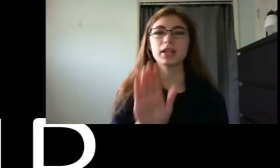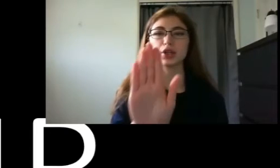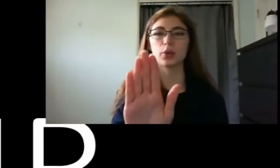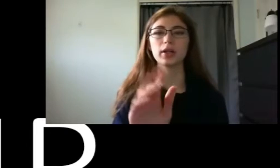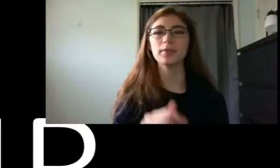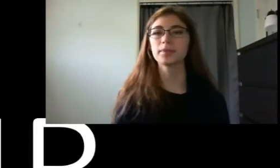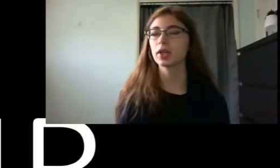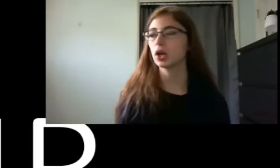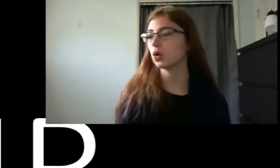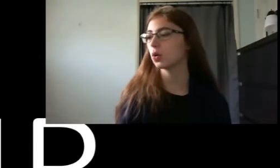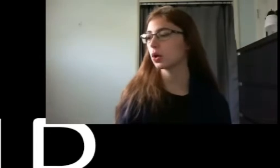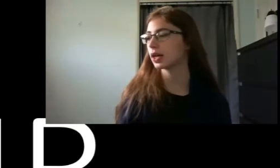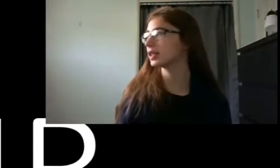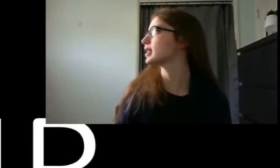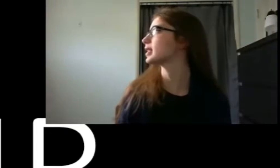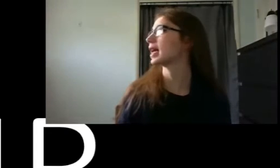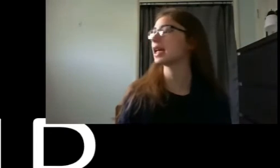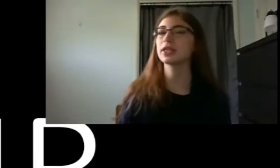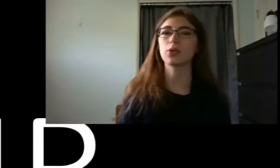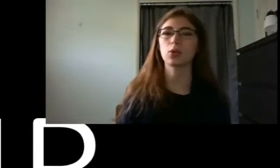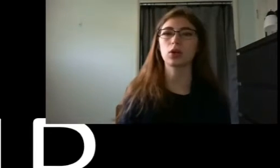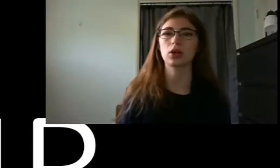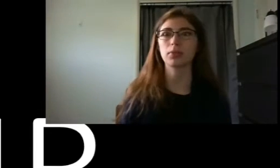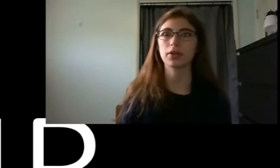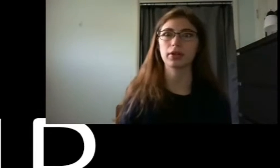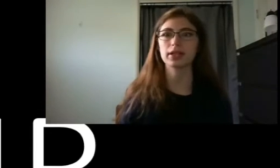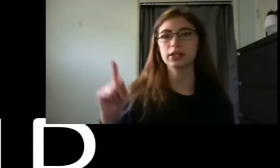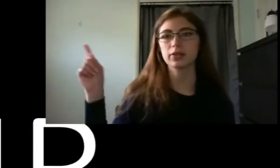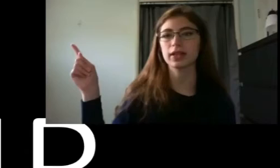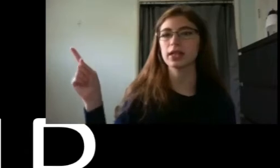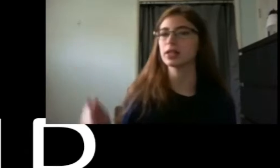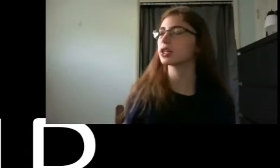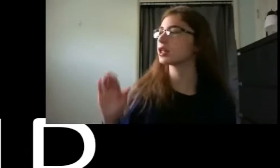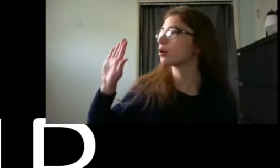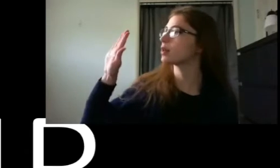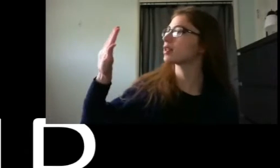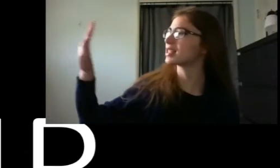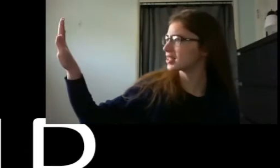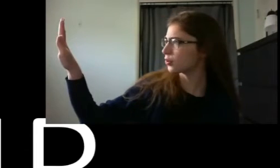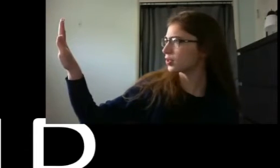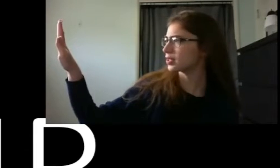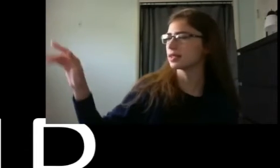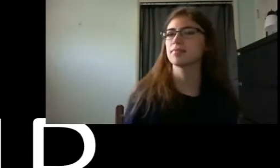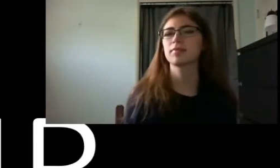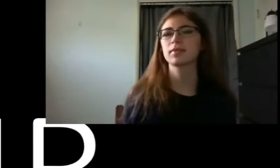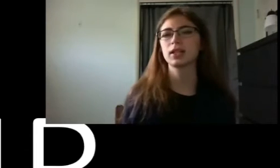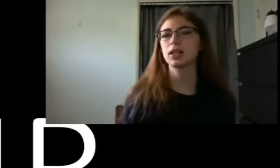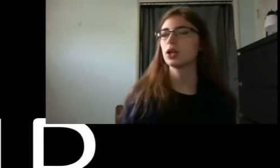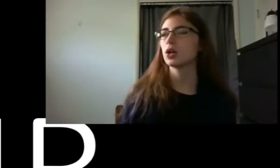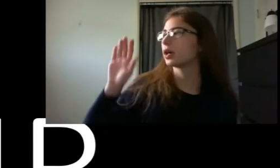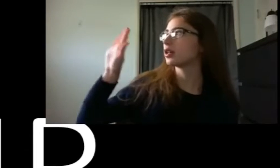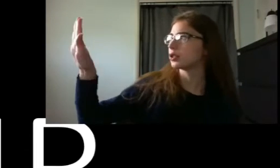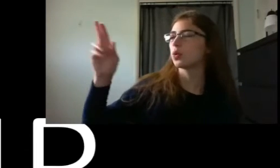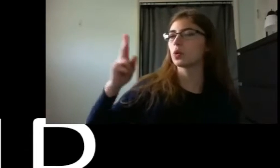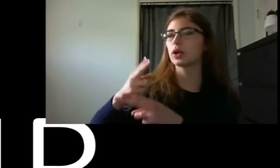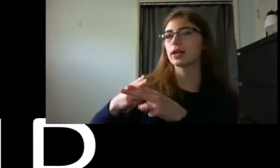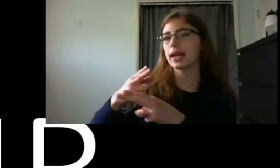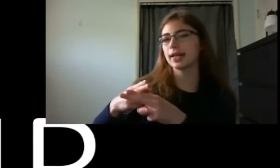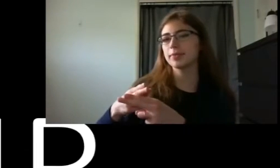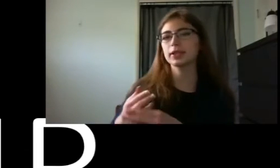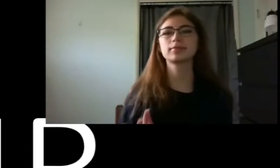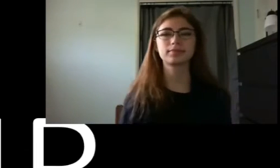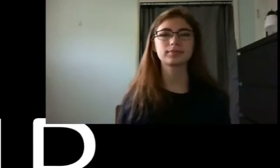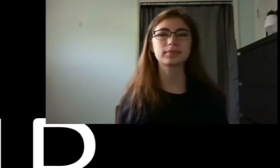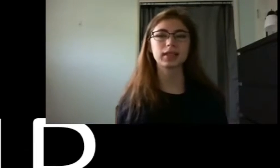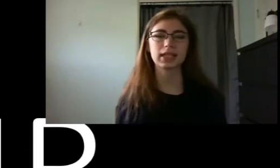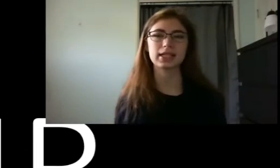me, your. Or let's say your brother is over here. You can go, is this yours? Or your